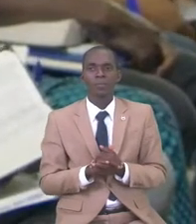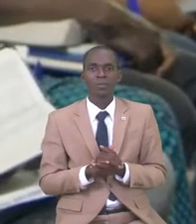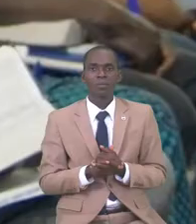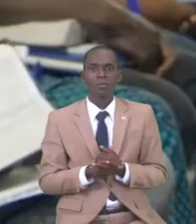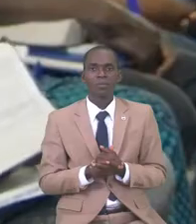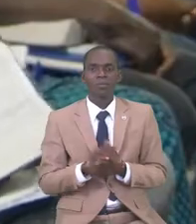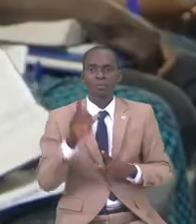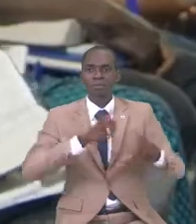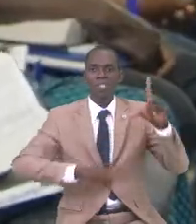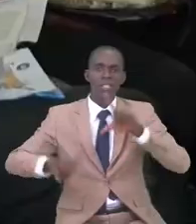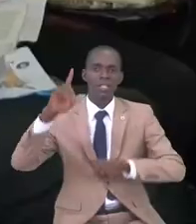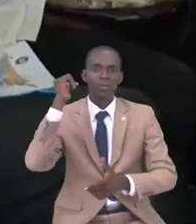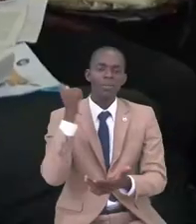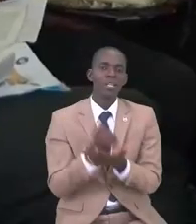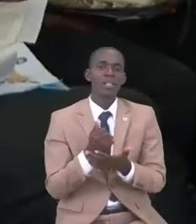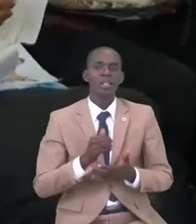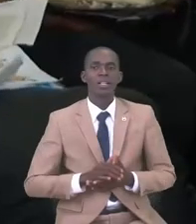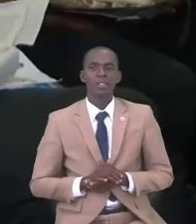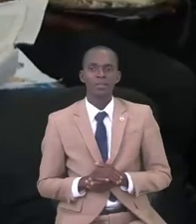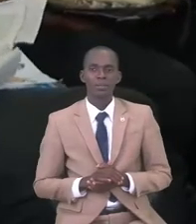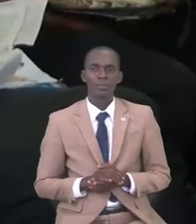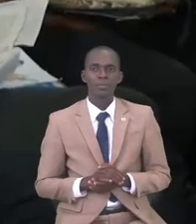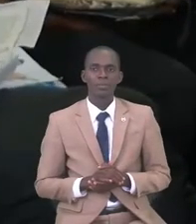Say better, amen.